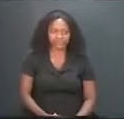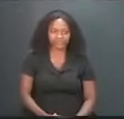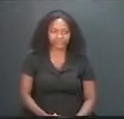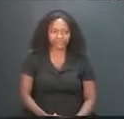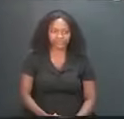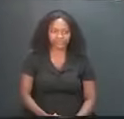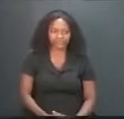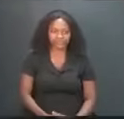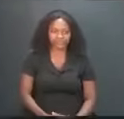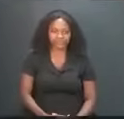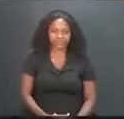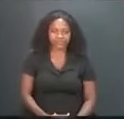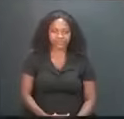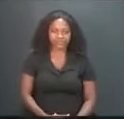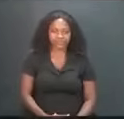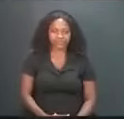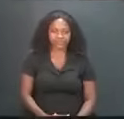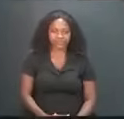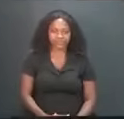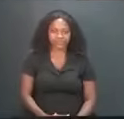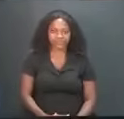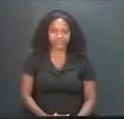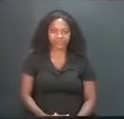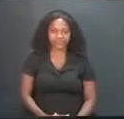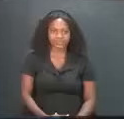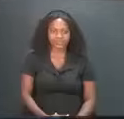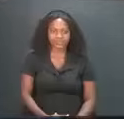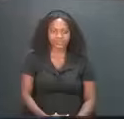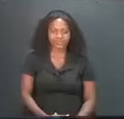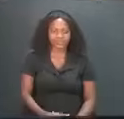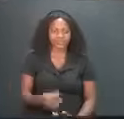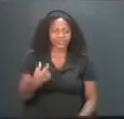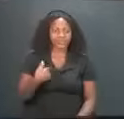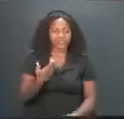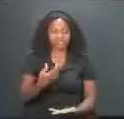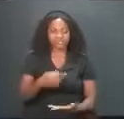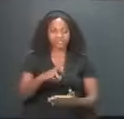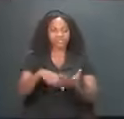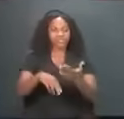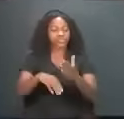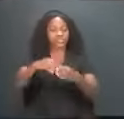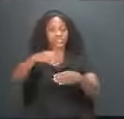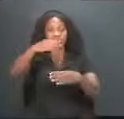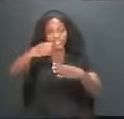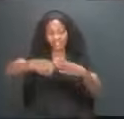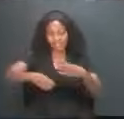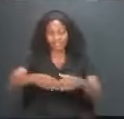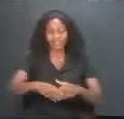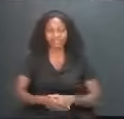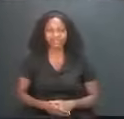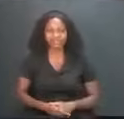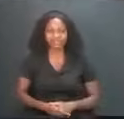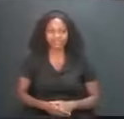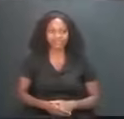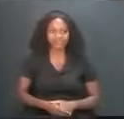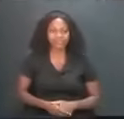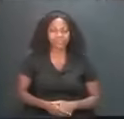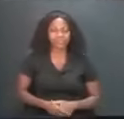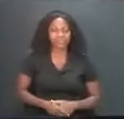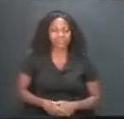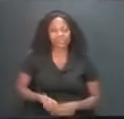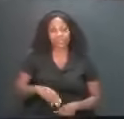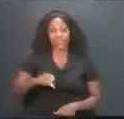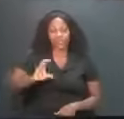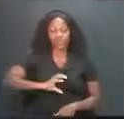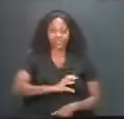read. Mr. Speaker, as I state my conclusion, in conclusion, Mr. Speaker, the committee therefore entreats